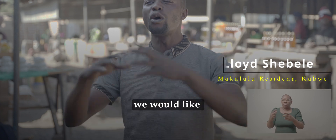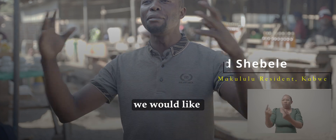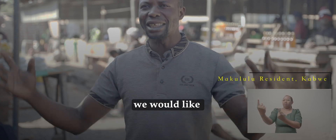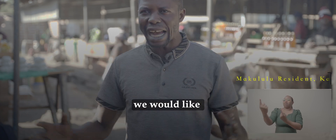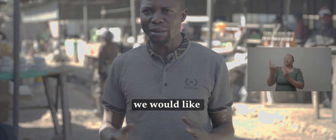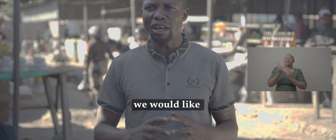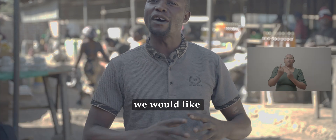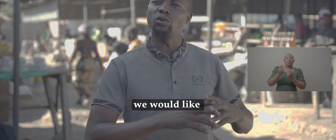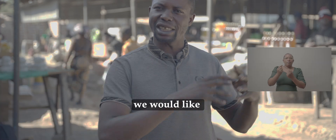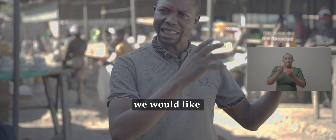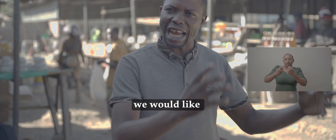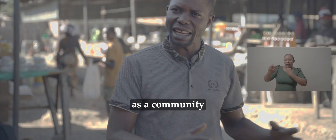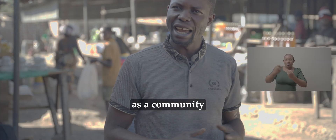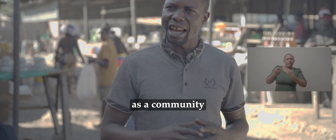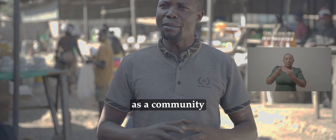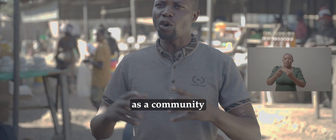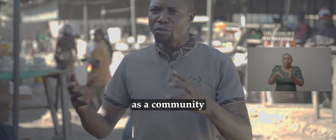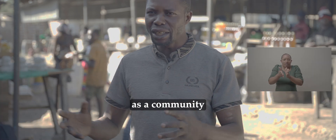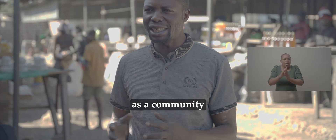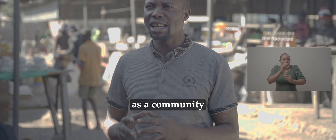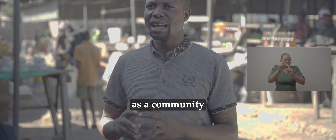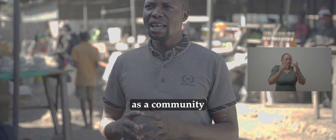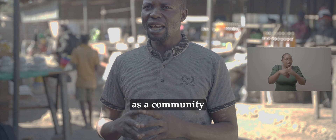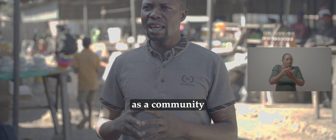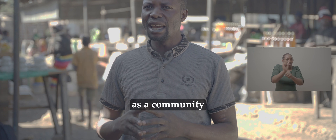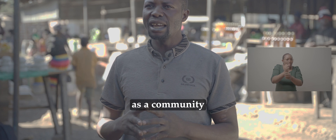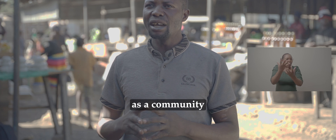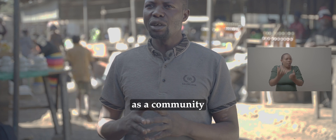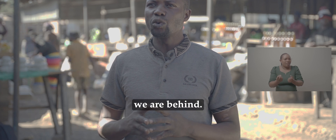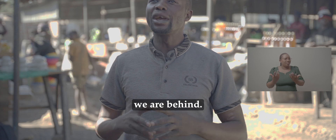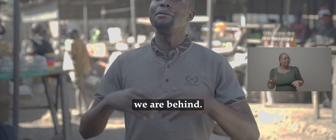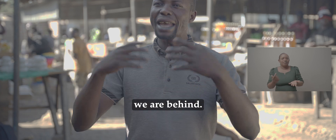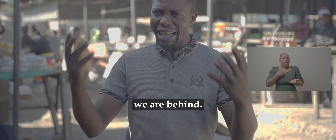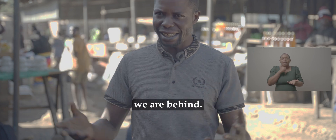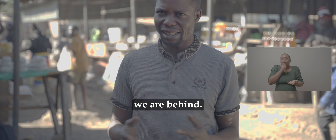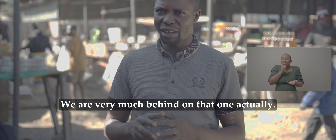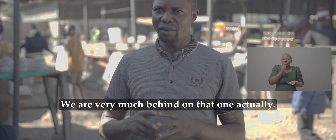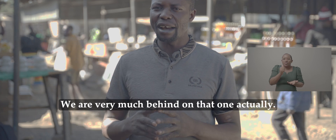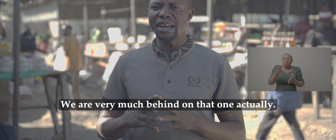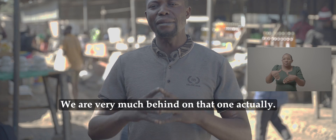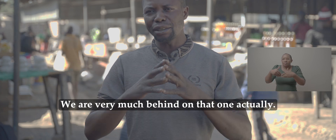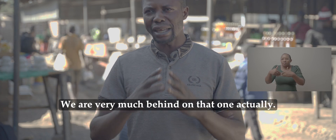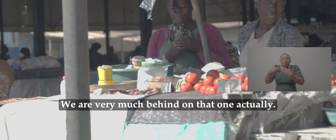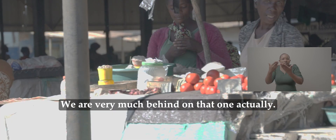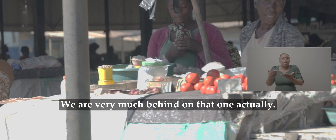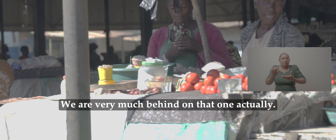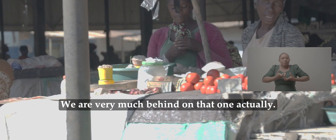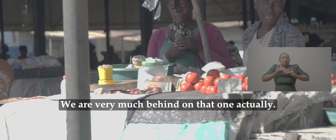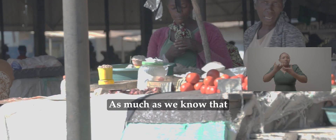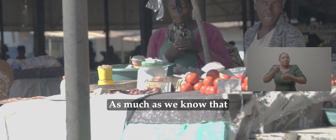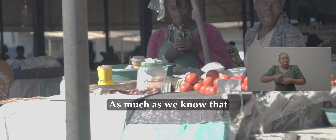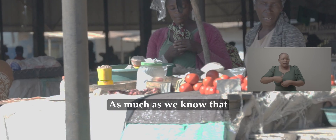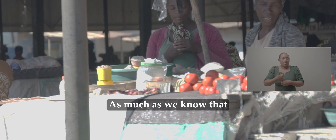mulefu atubombeshani mulefu atuchiteshani ngaba community we are behind. We are very much behind on